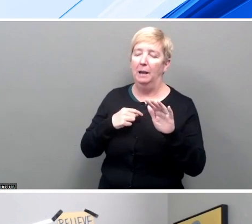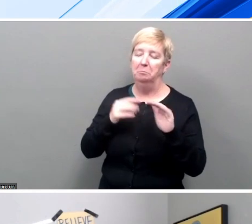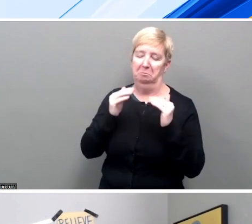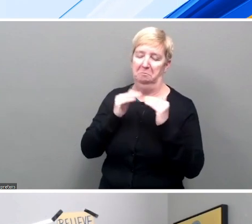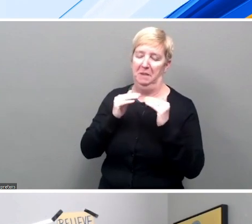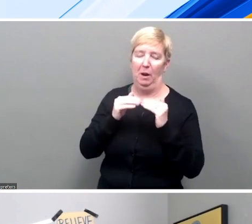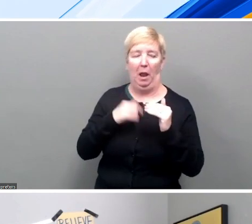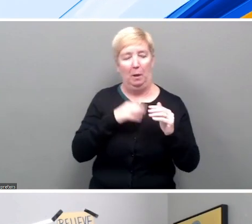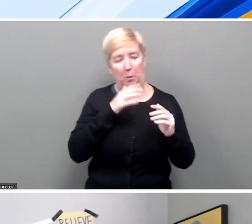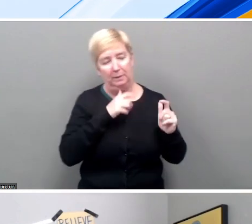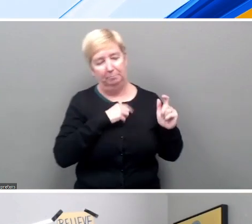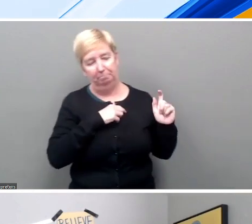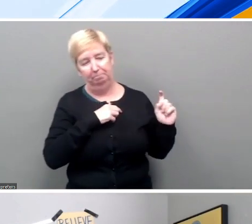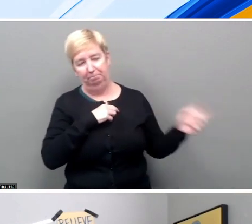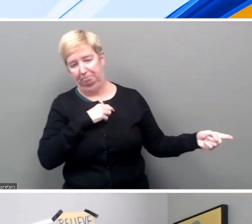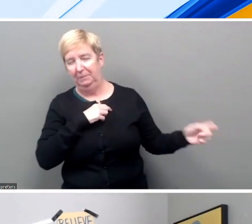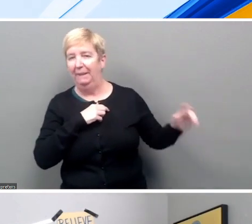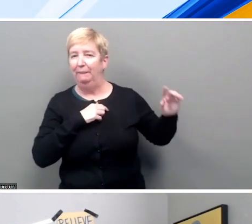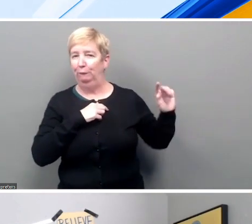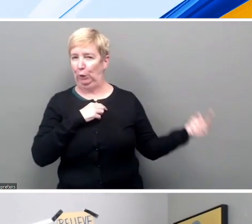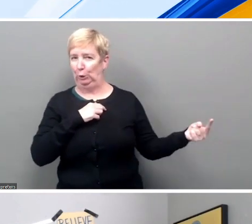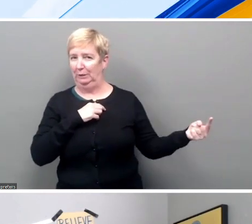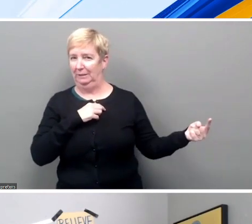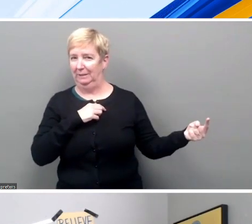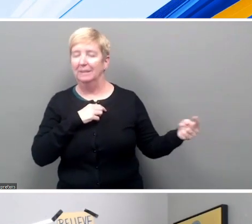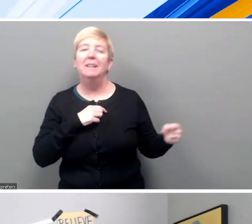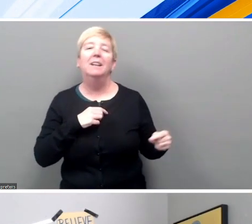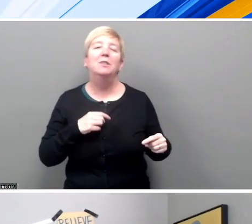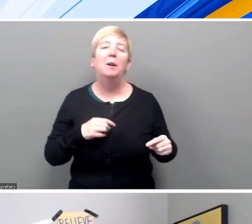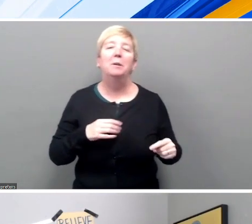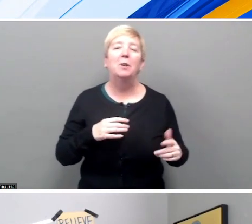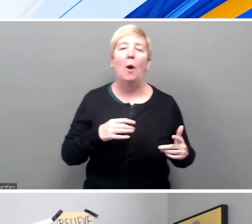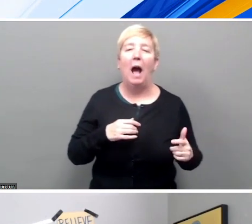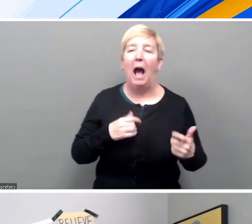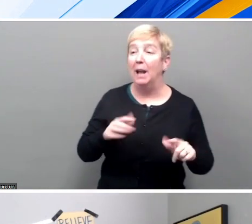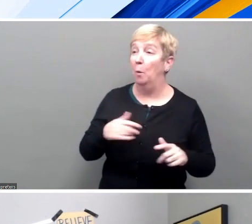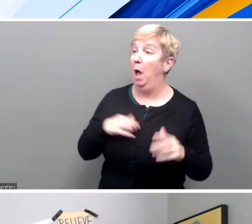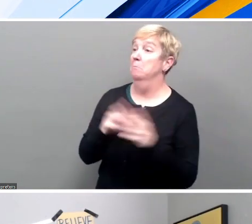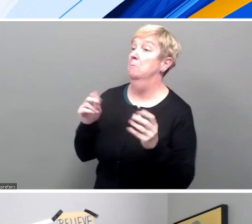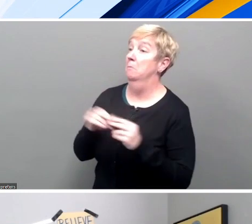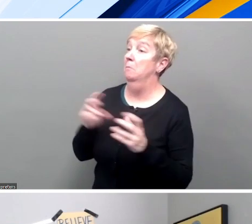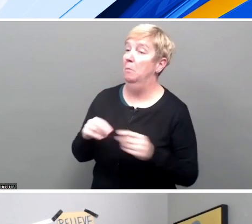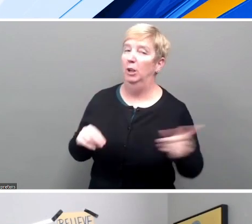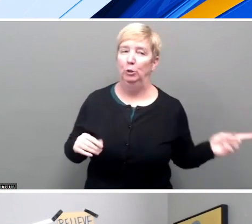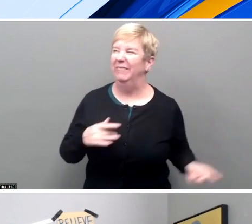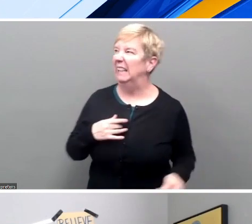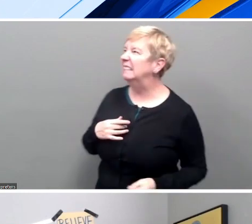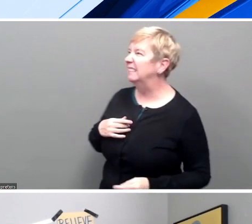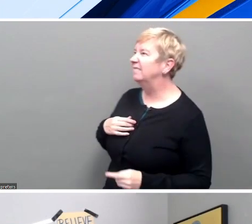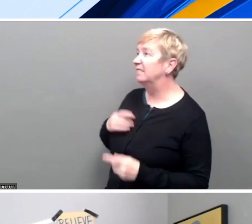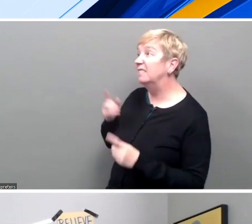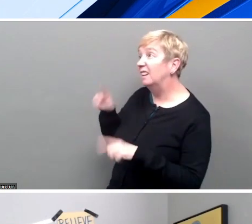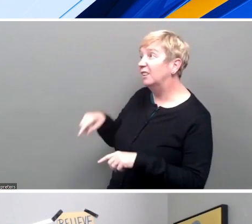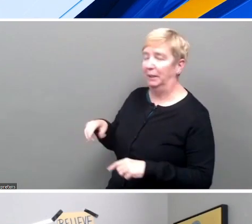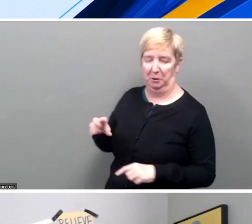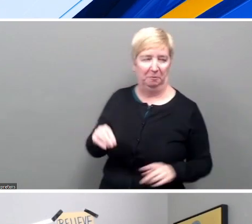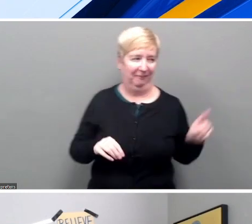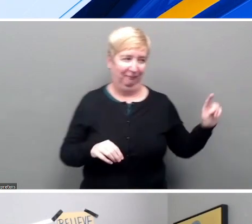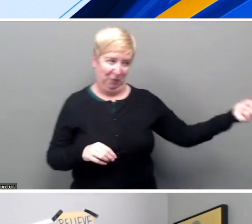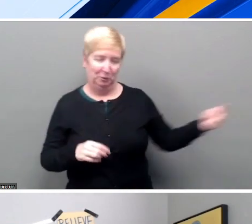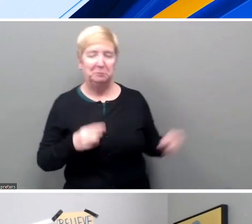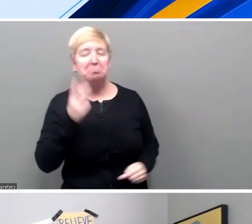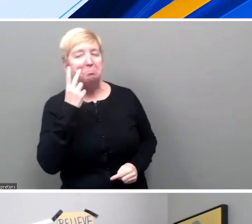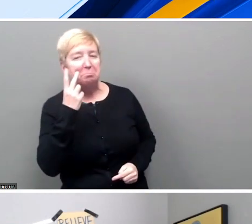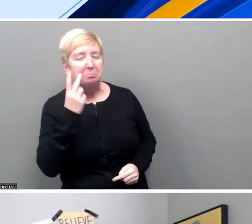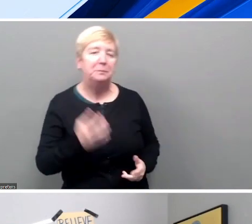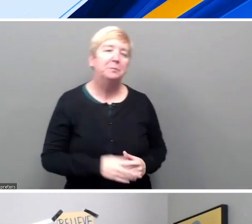so she doesn't have to feel obligated to, agree with me. And I think there's sort of 2 points of view, though,